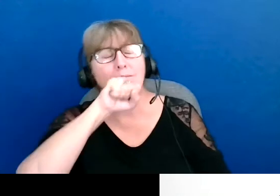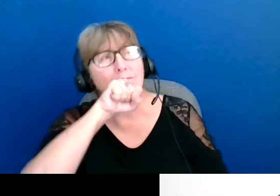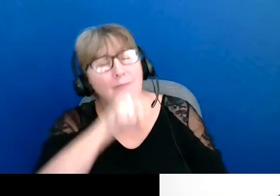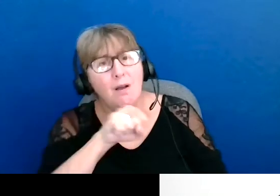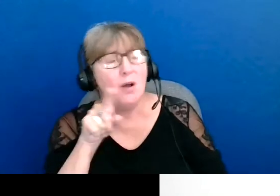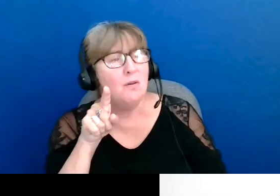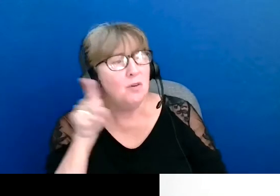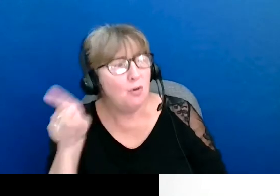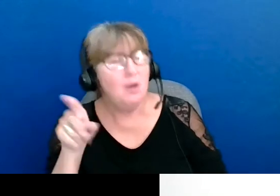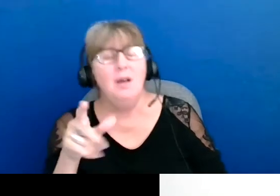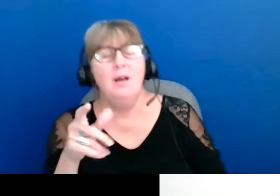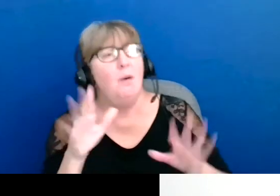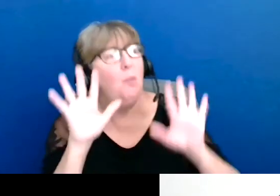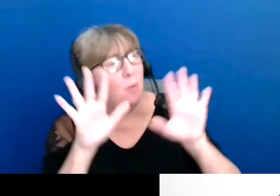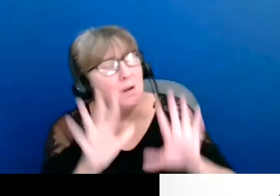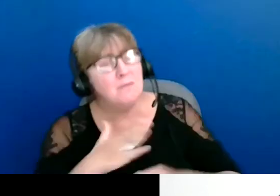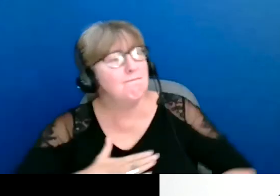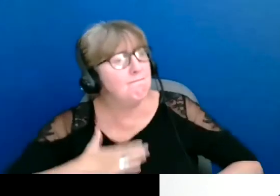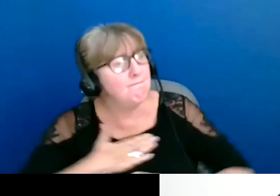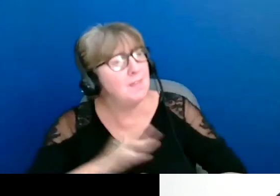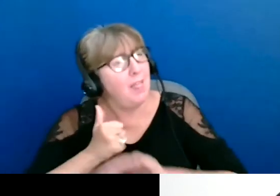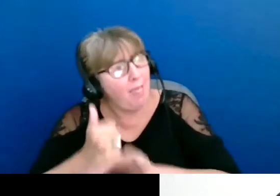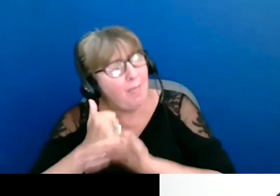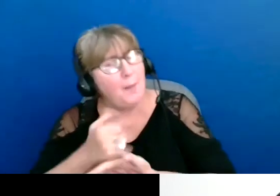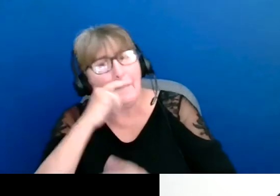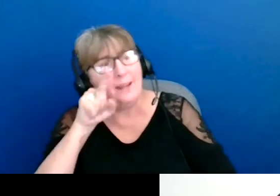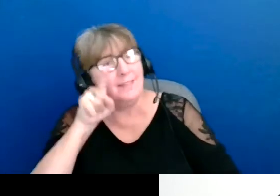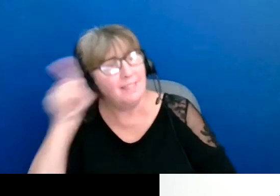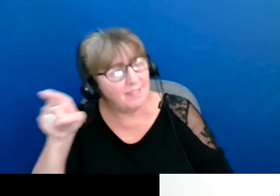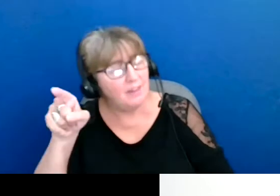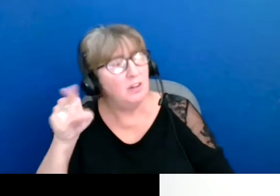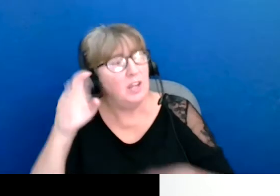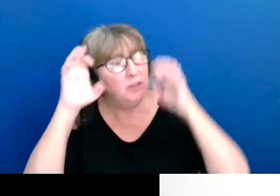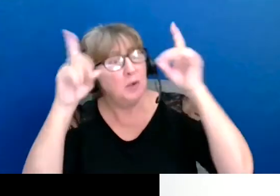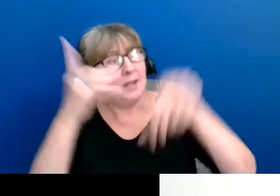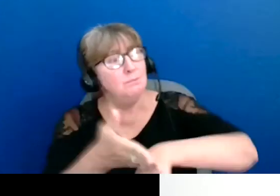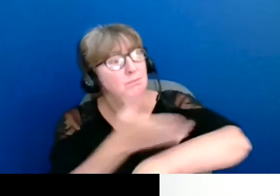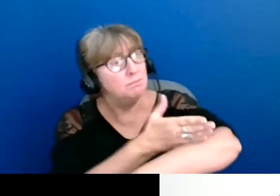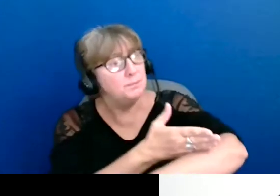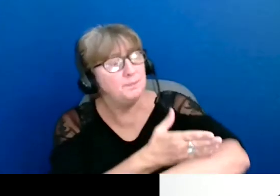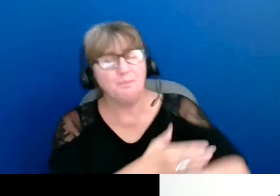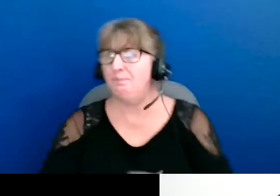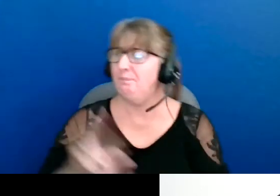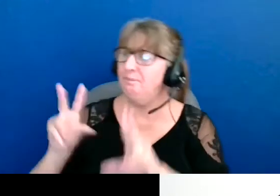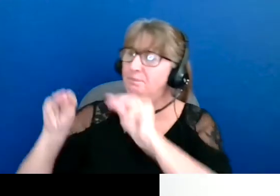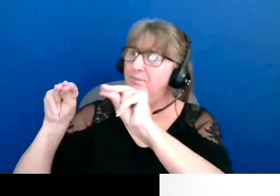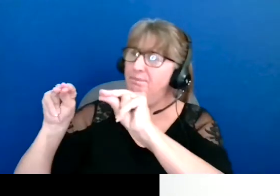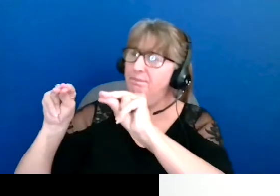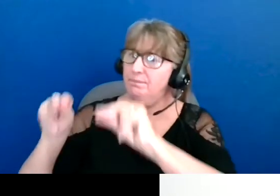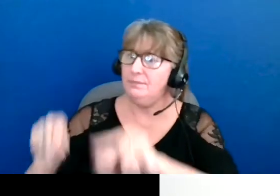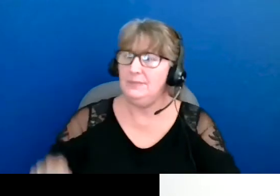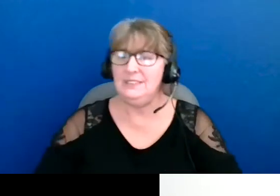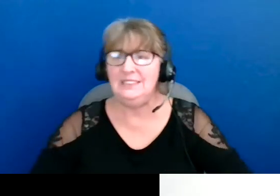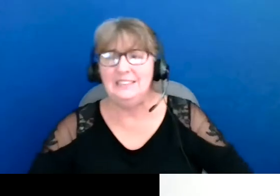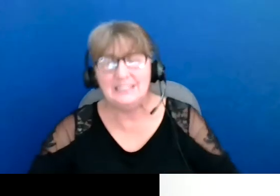amazing time. I'll help kids in Mali get a better education. My parents said, no. So